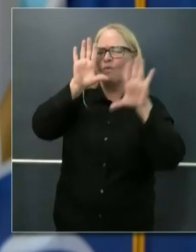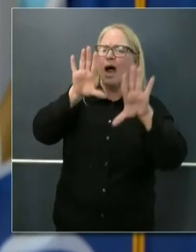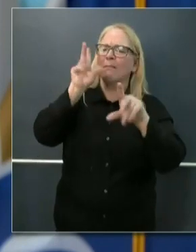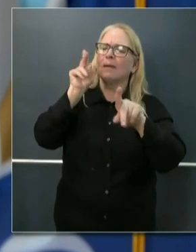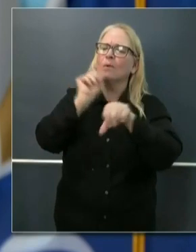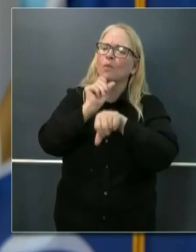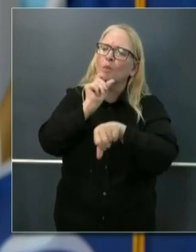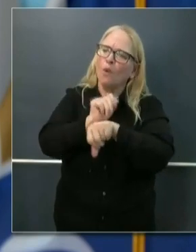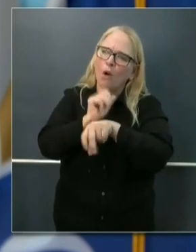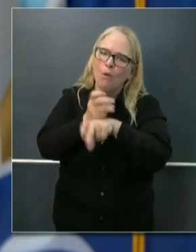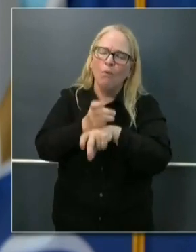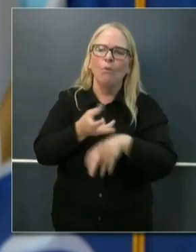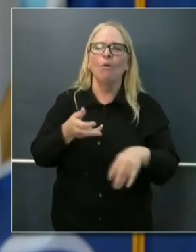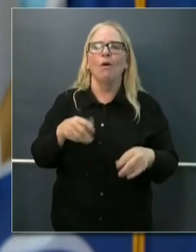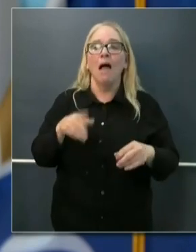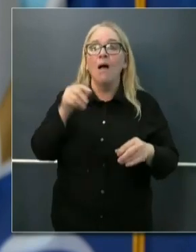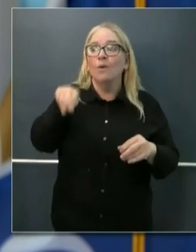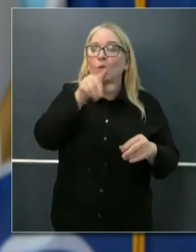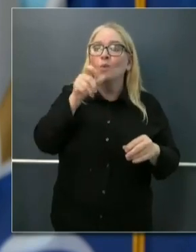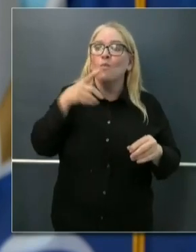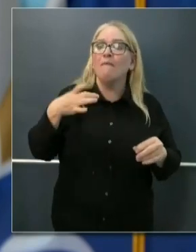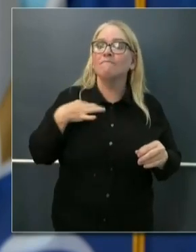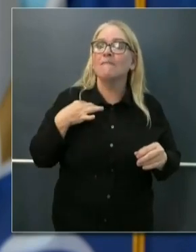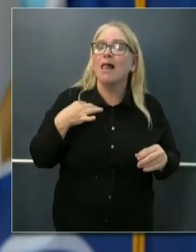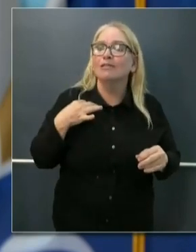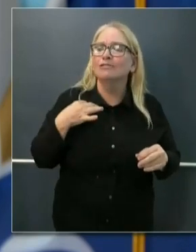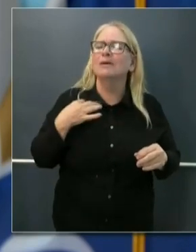point. And if any of you want to volunteer, go to that